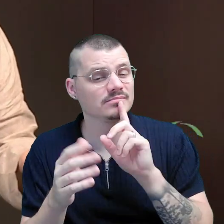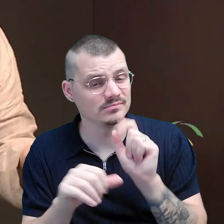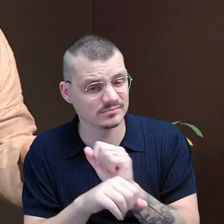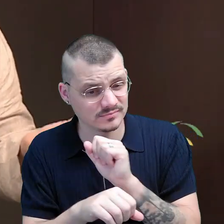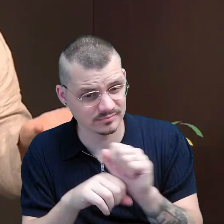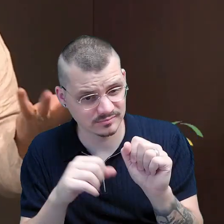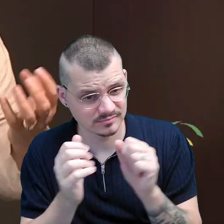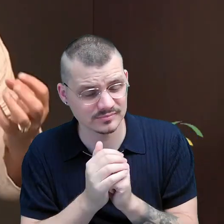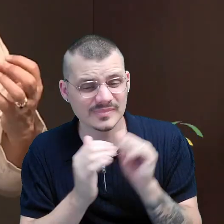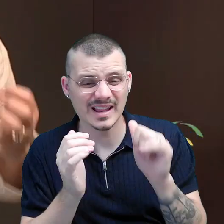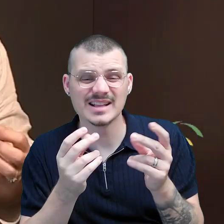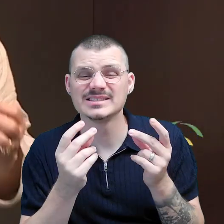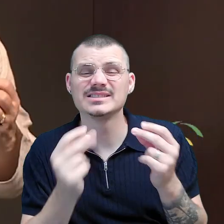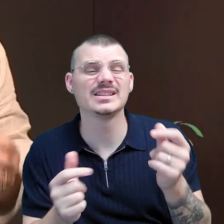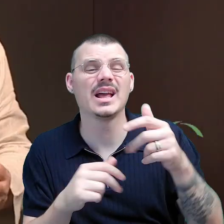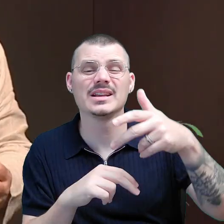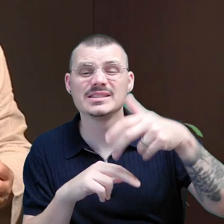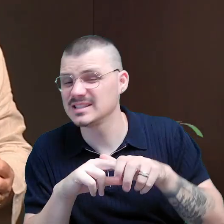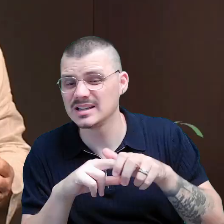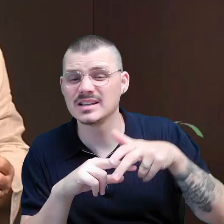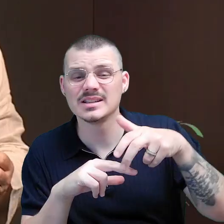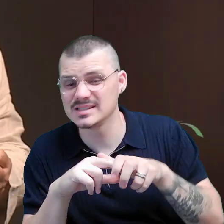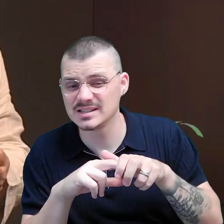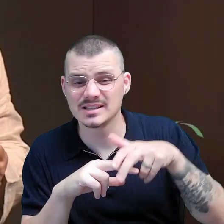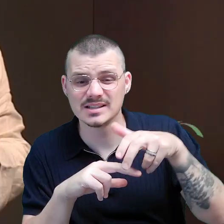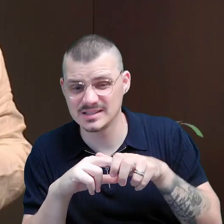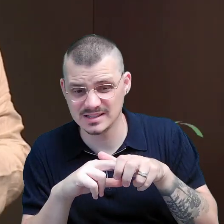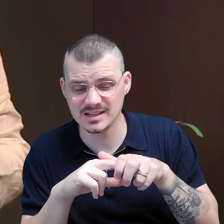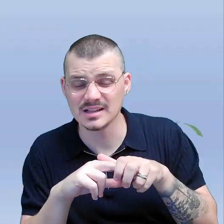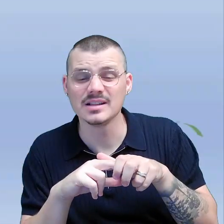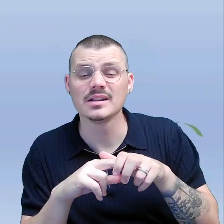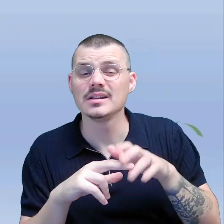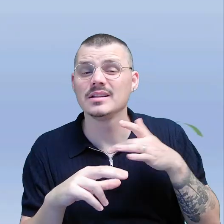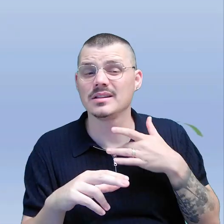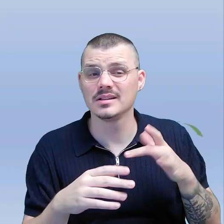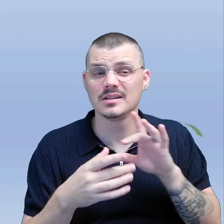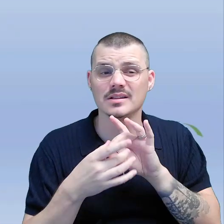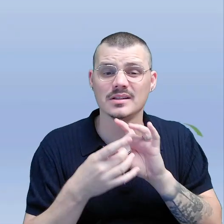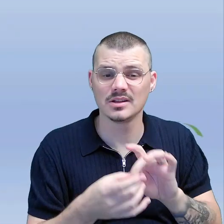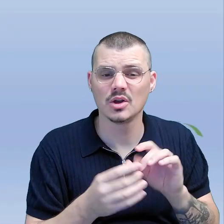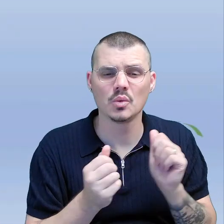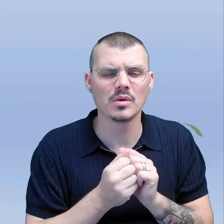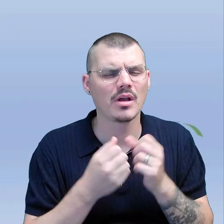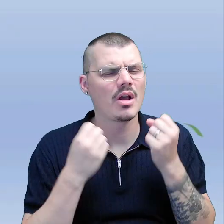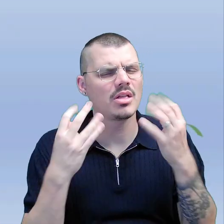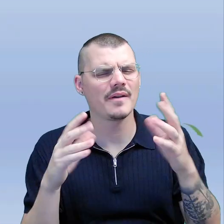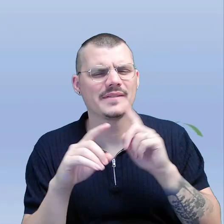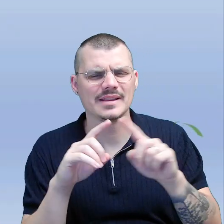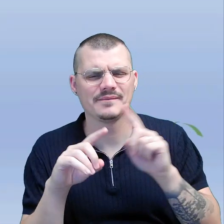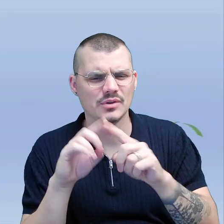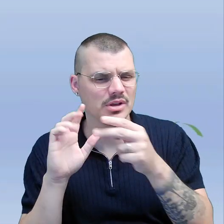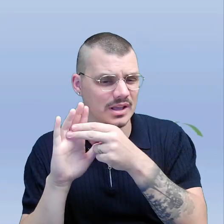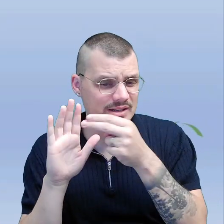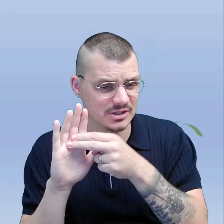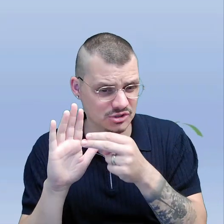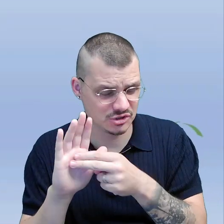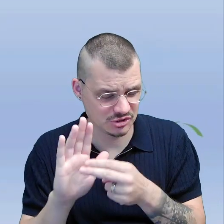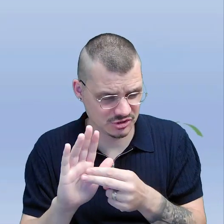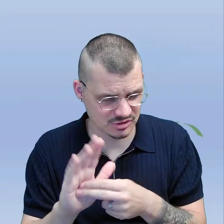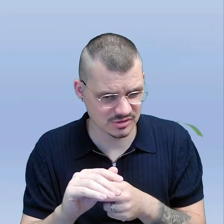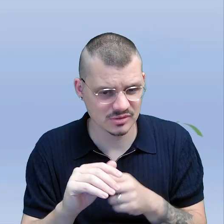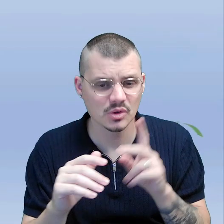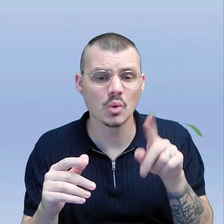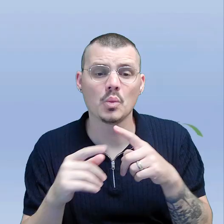fact, the sudden sitting down has to do with a lot of different conditions.